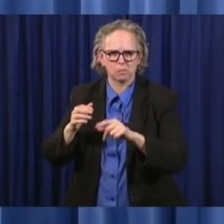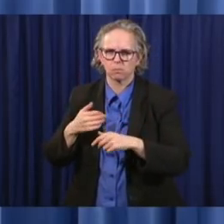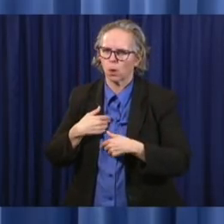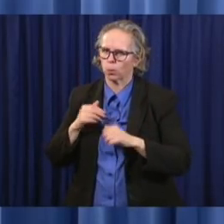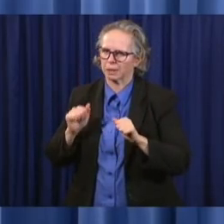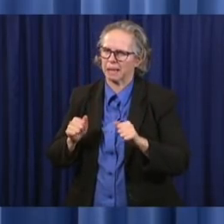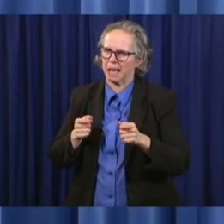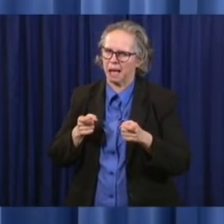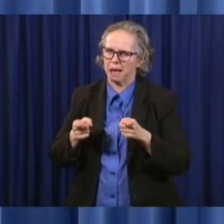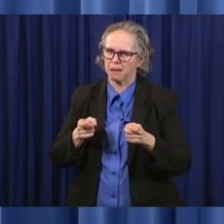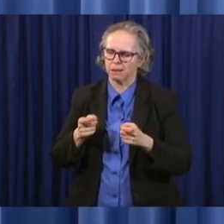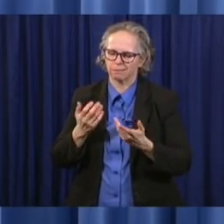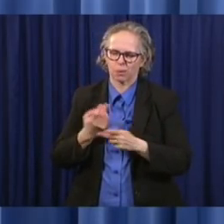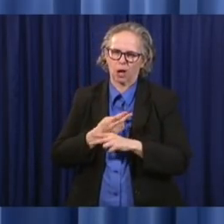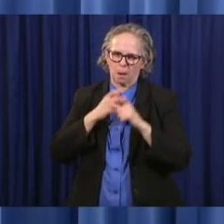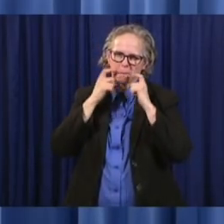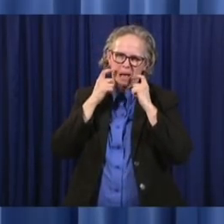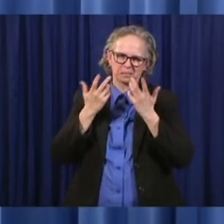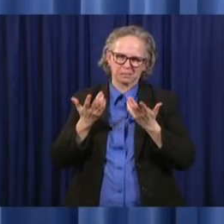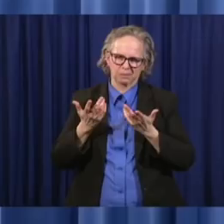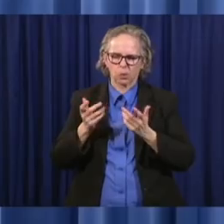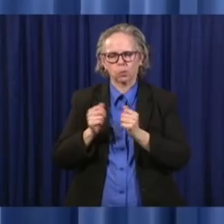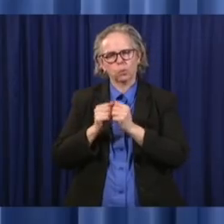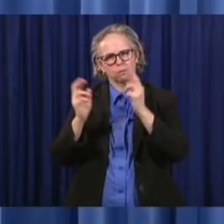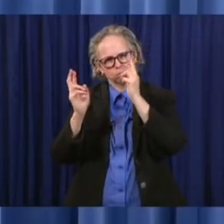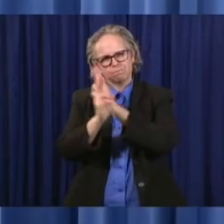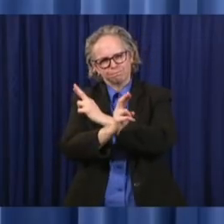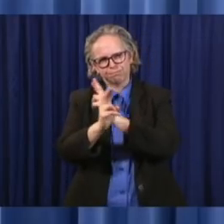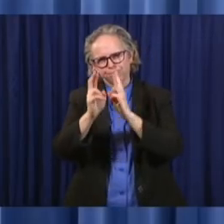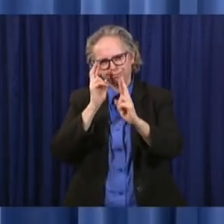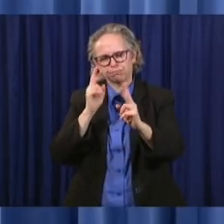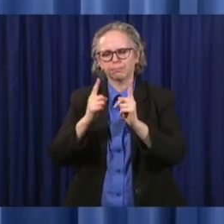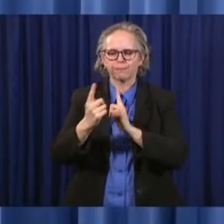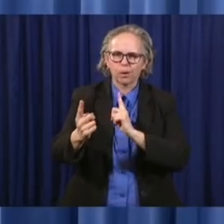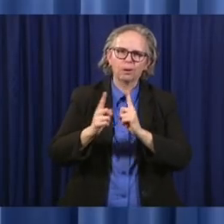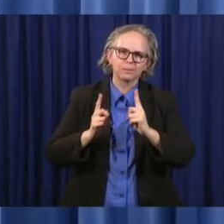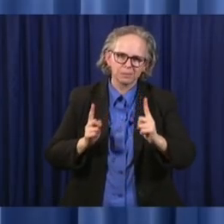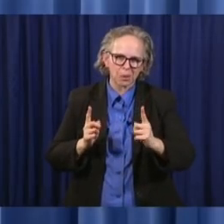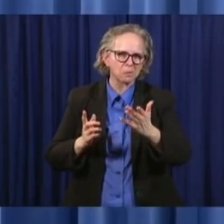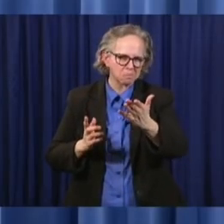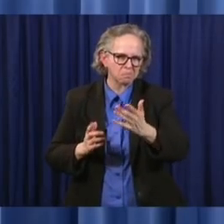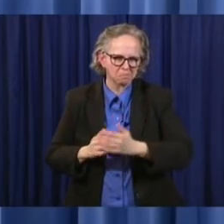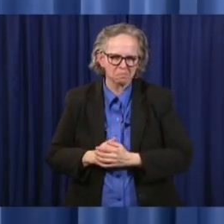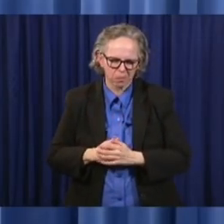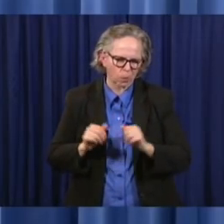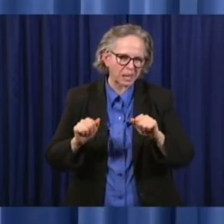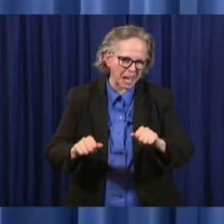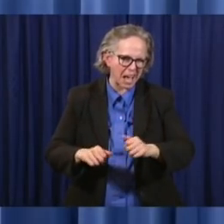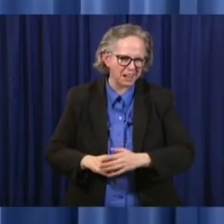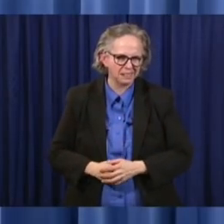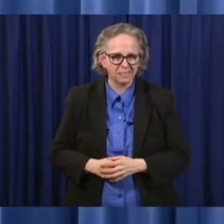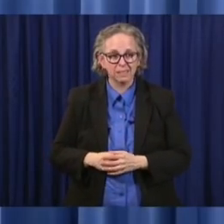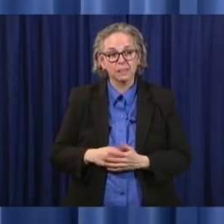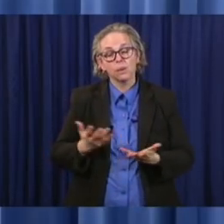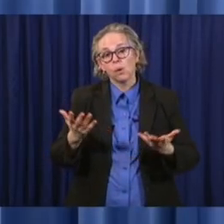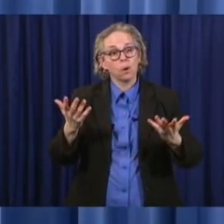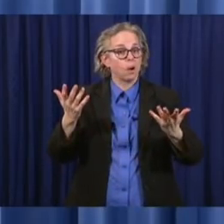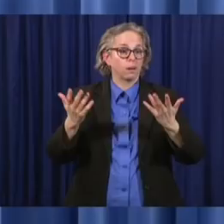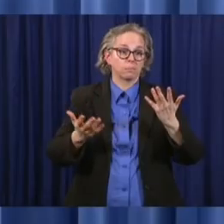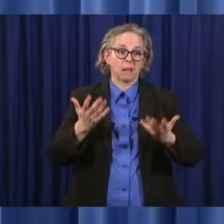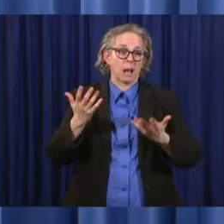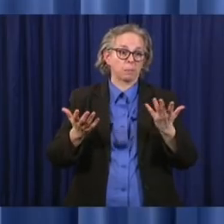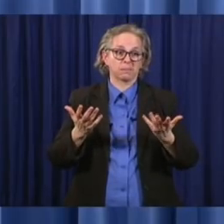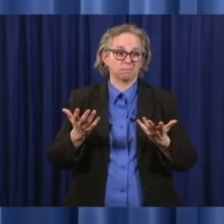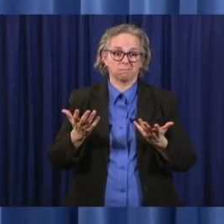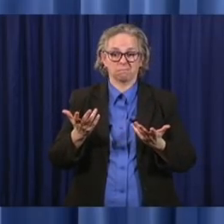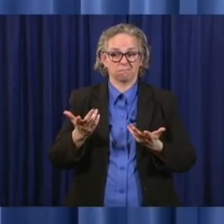6-foot distance. We can, as we go about our business, we can be careful, or we can not be careful. And if this is like ringing a bell